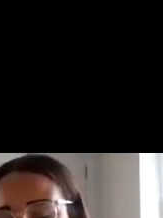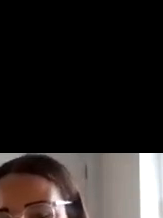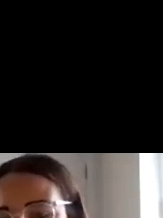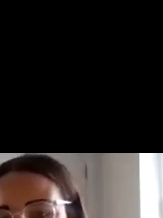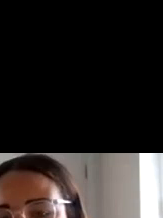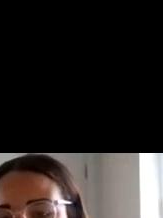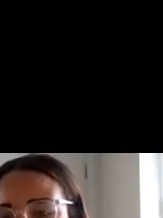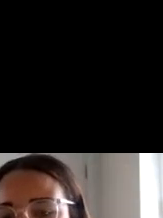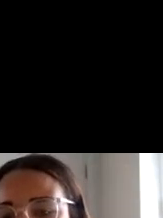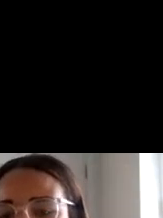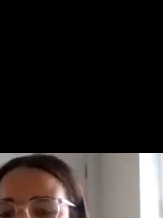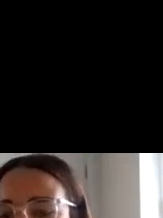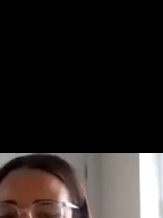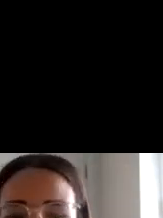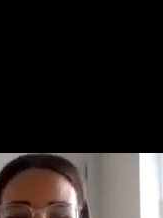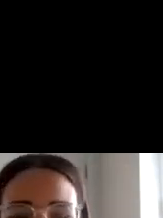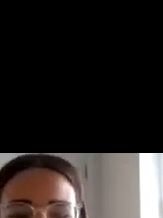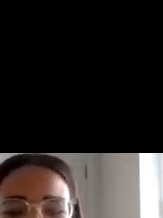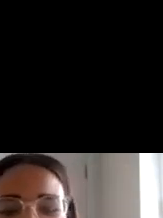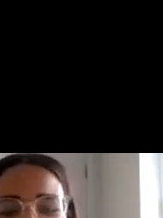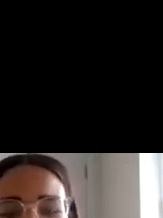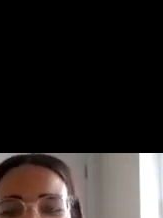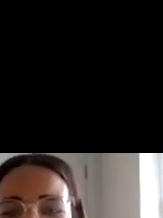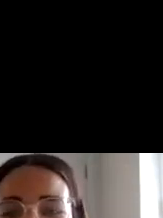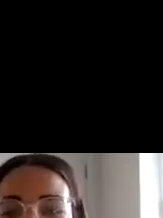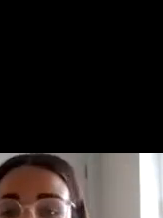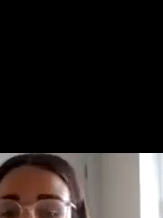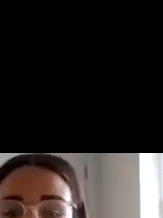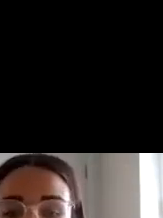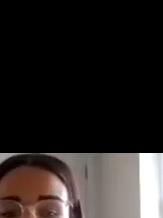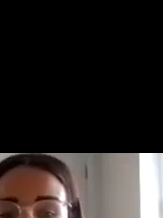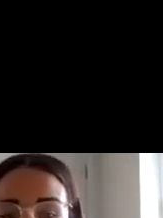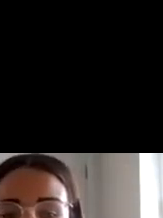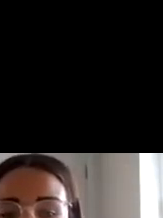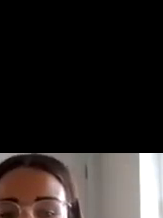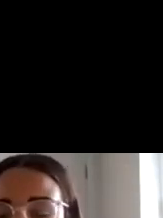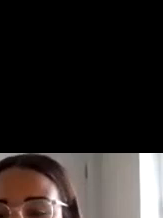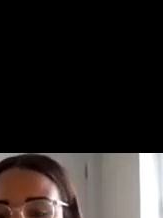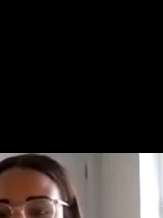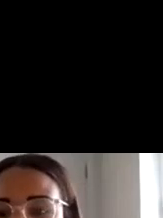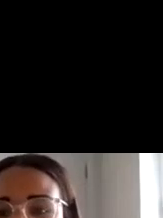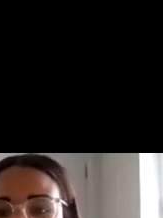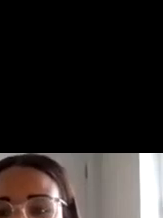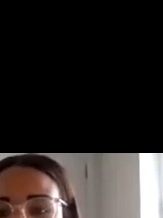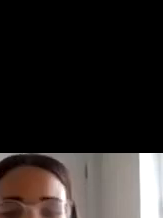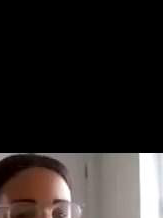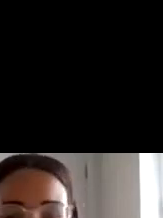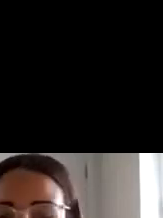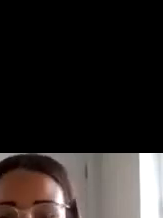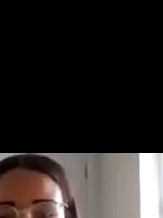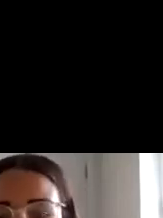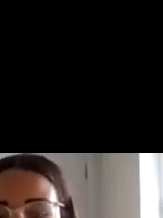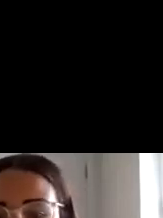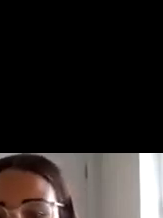to run the official Makaton training courses. If you've got any questions throughout the webinar, please